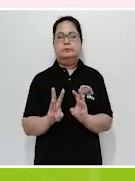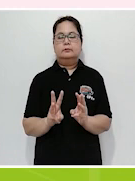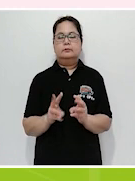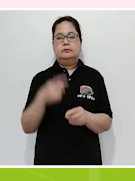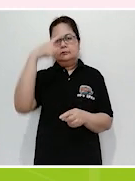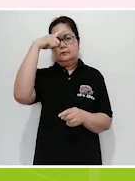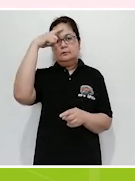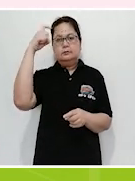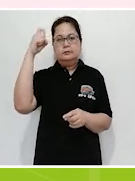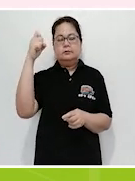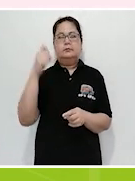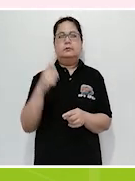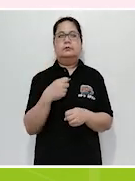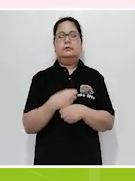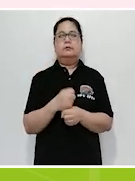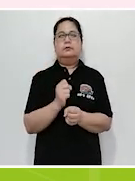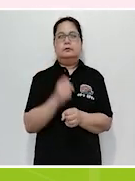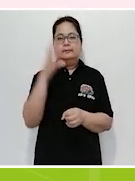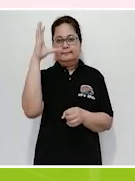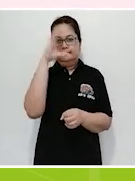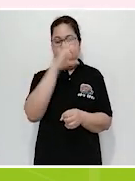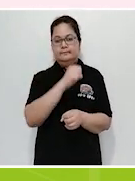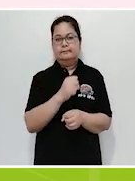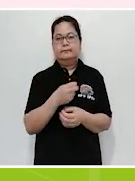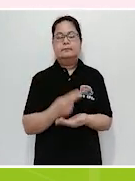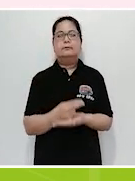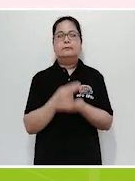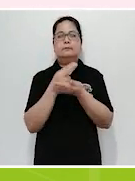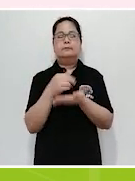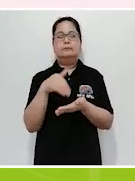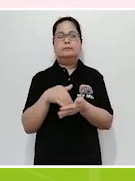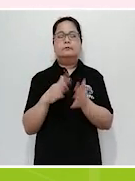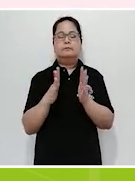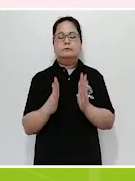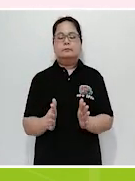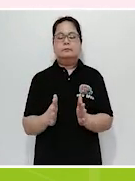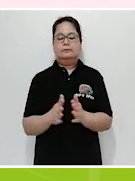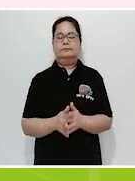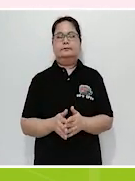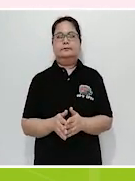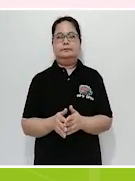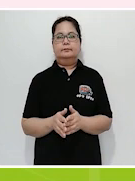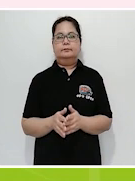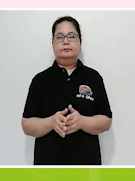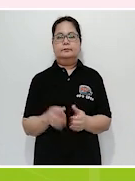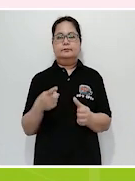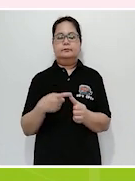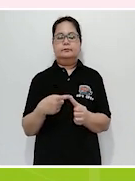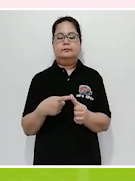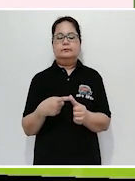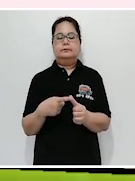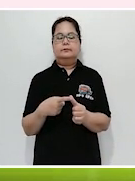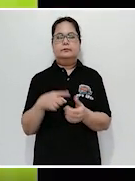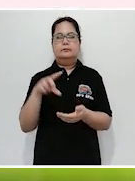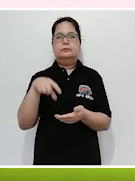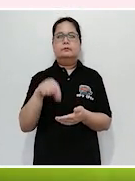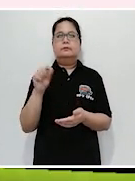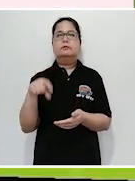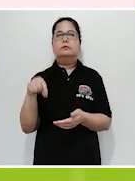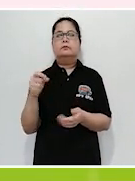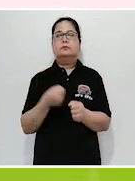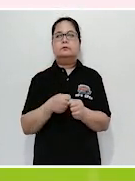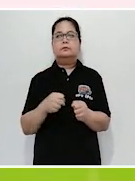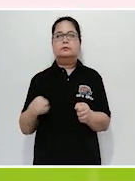strategy? It is because making prediction helps students to,